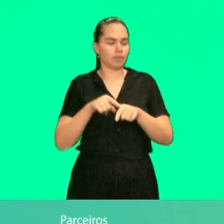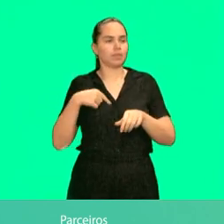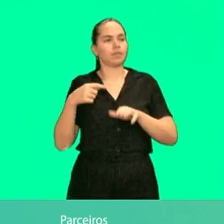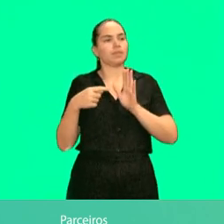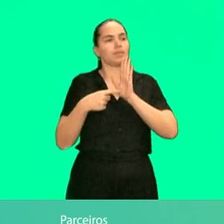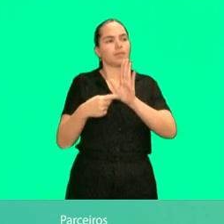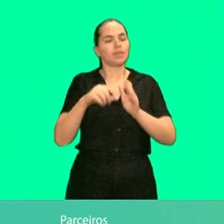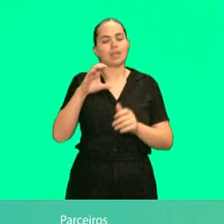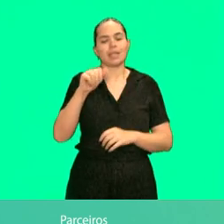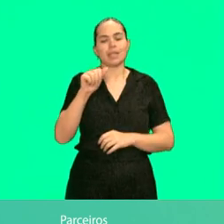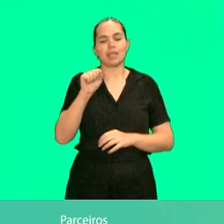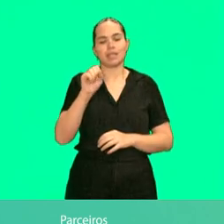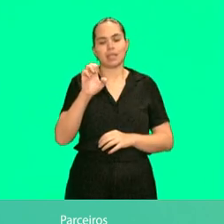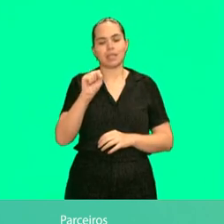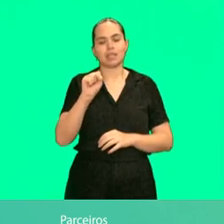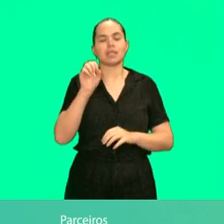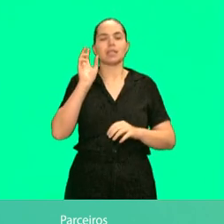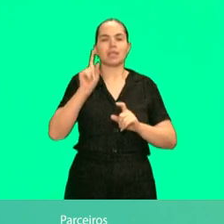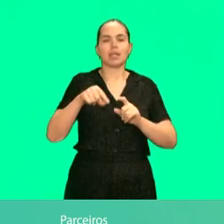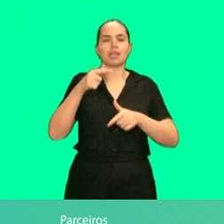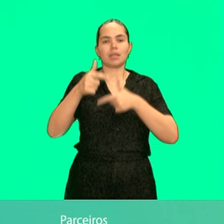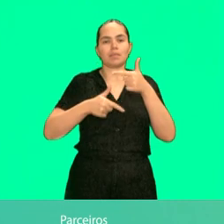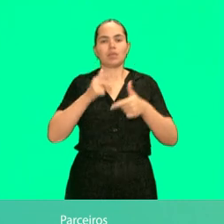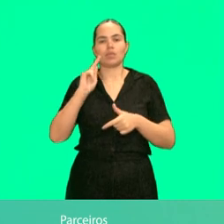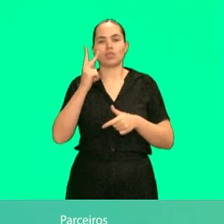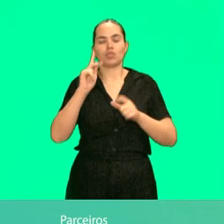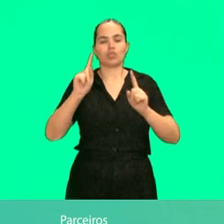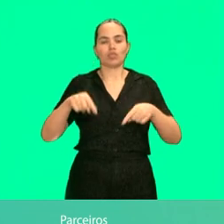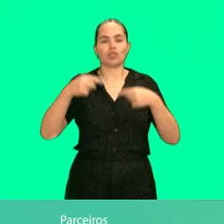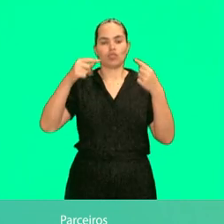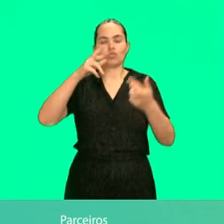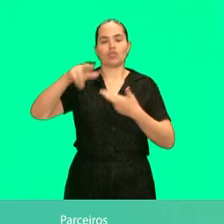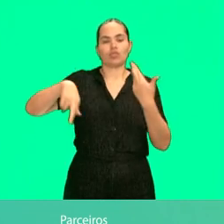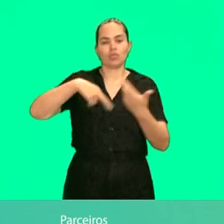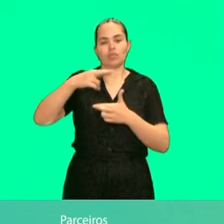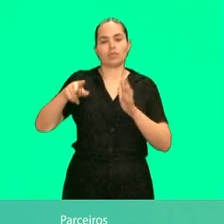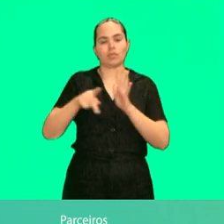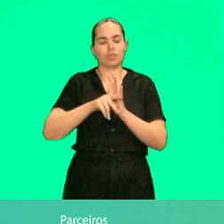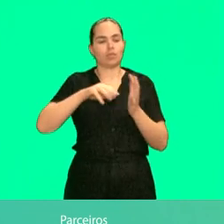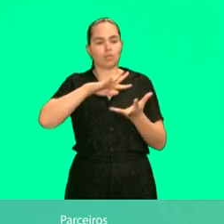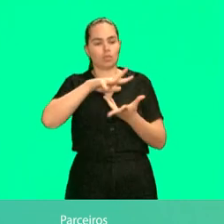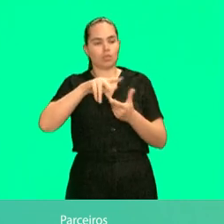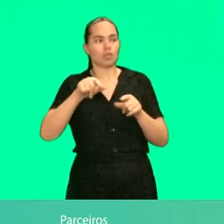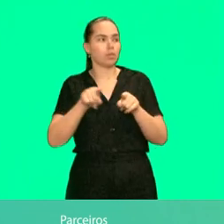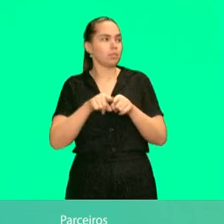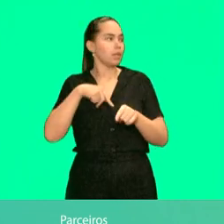about our reduction, emission reduction targets, and I will bring you some cases